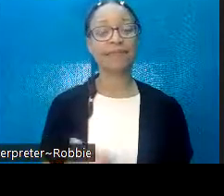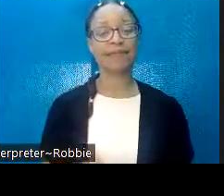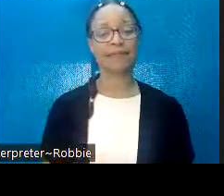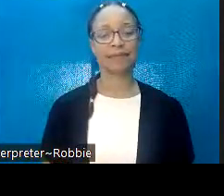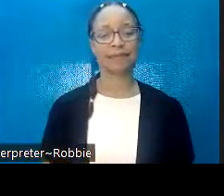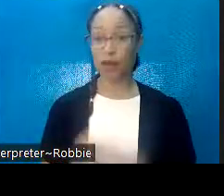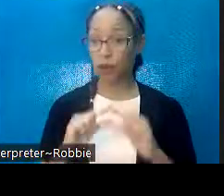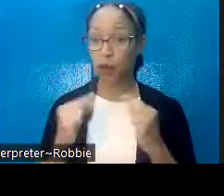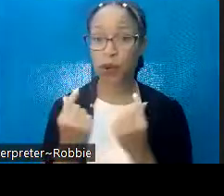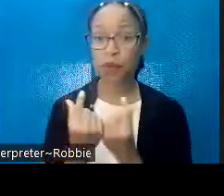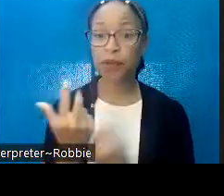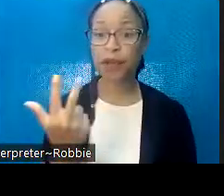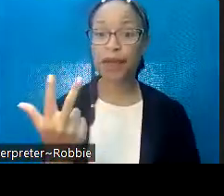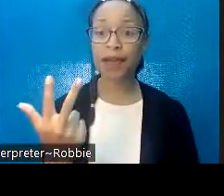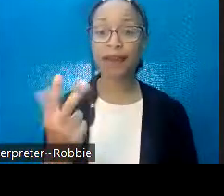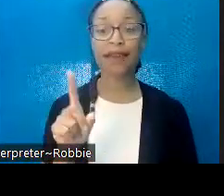group 3?